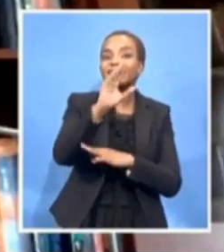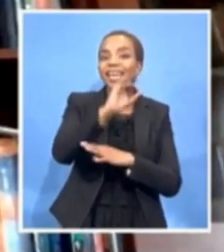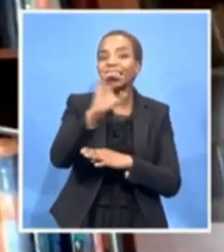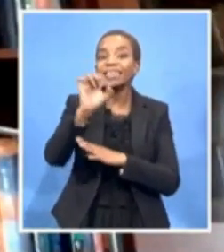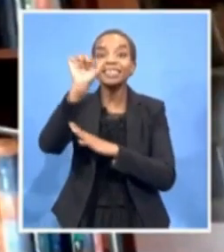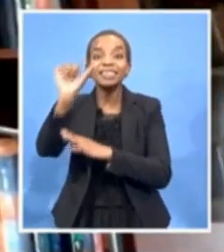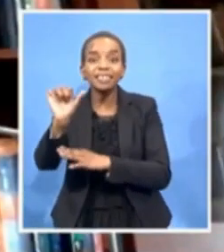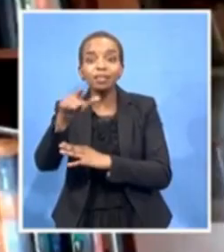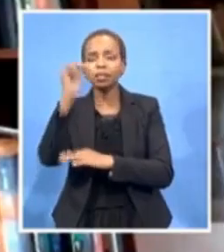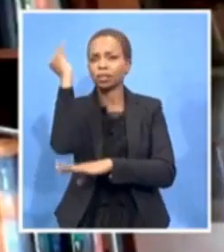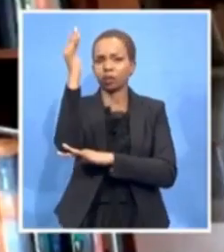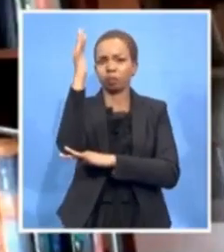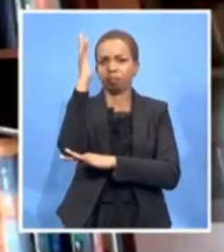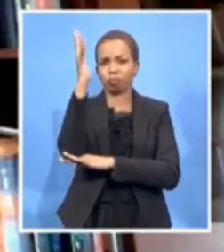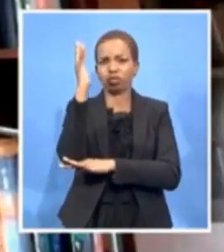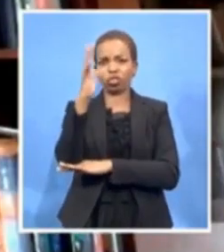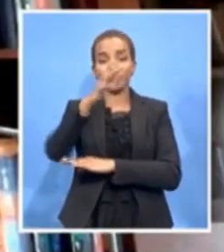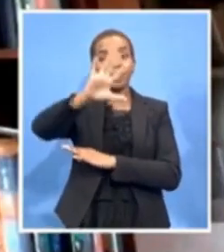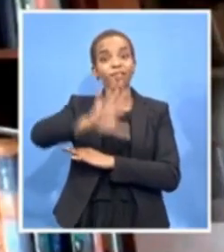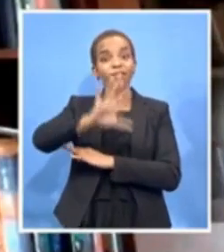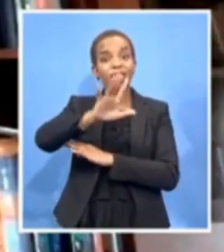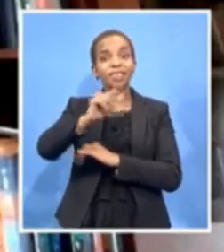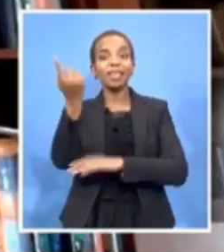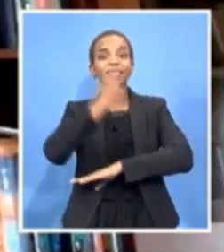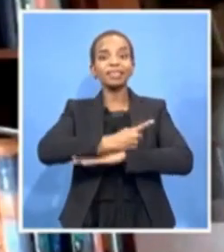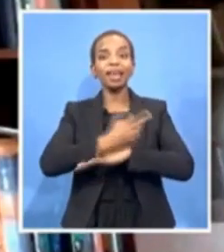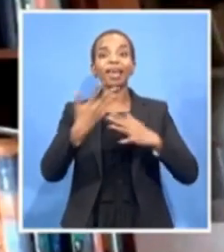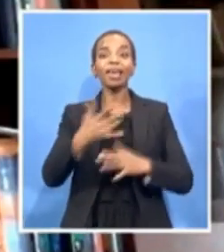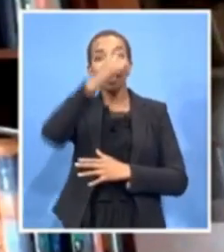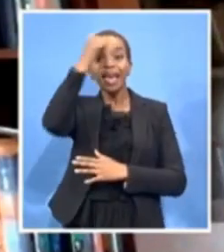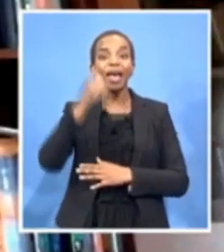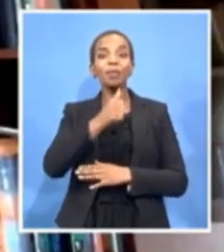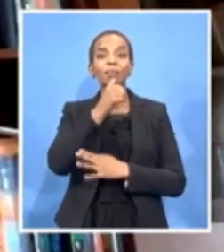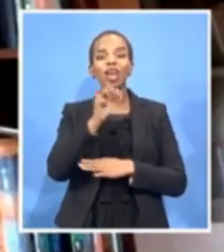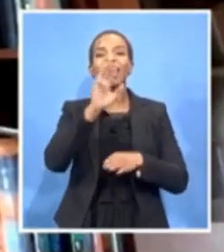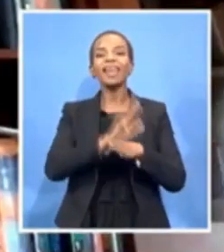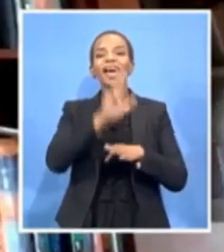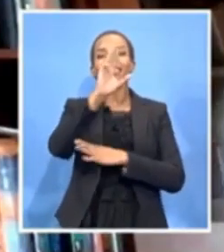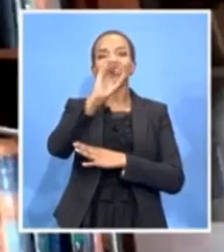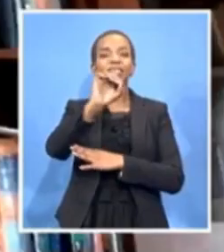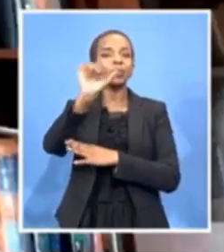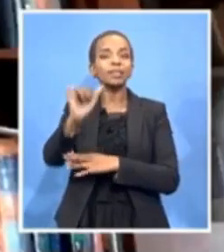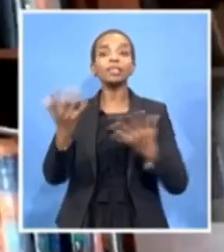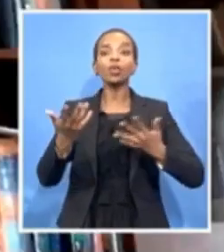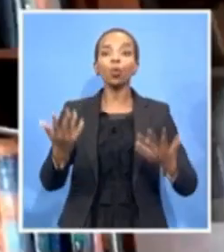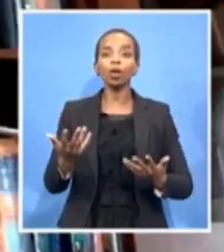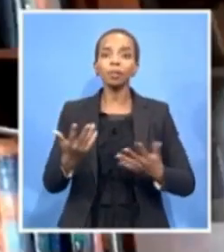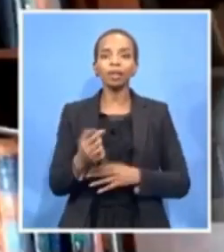April 1906 in Columbia, University of Columbia, by a great